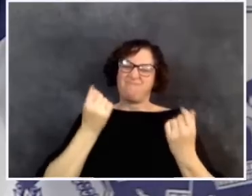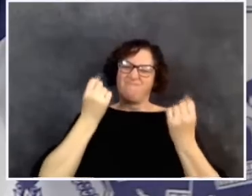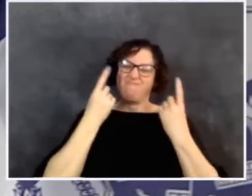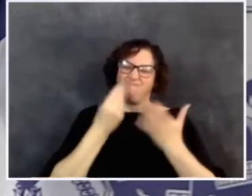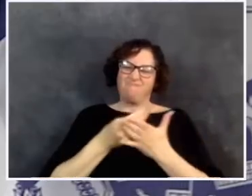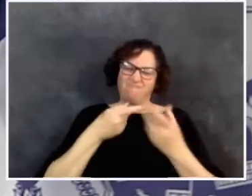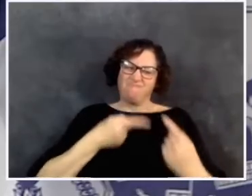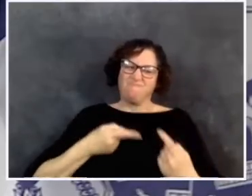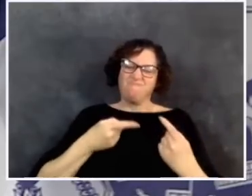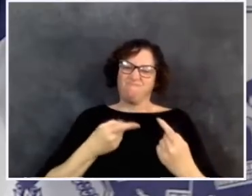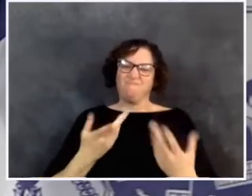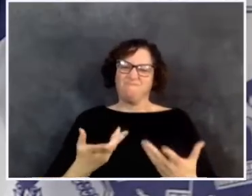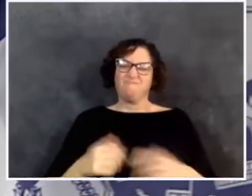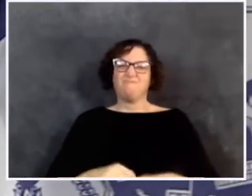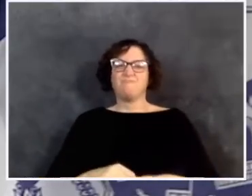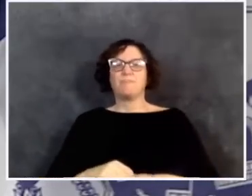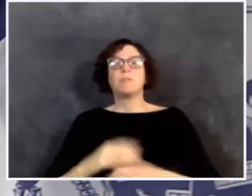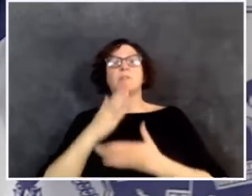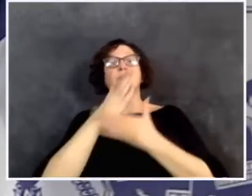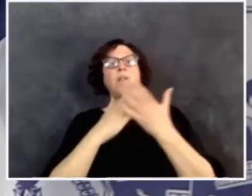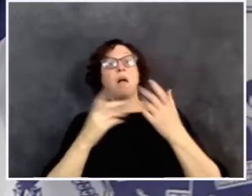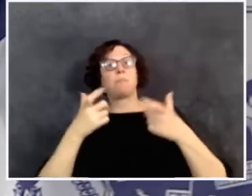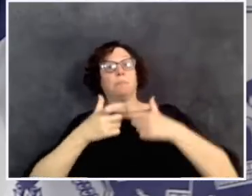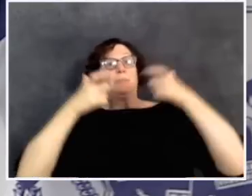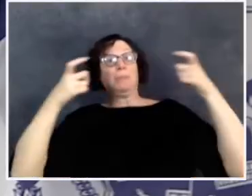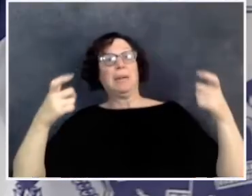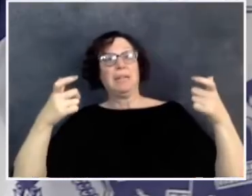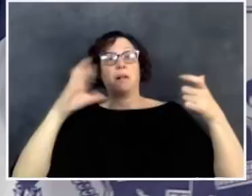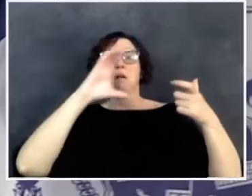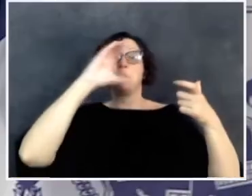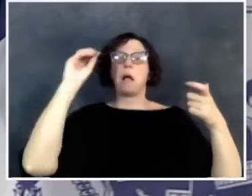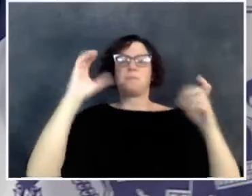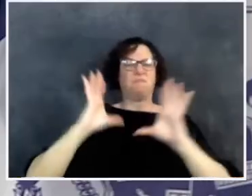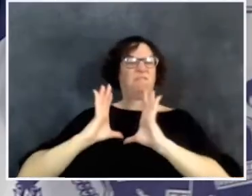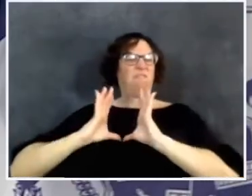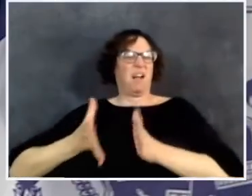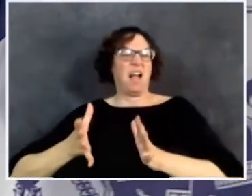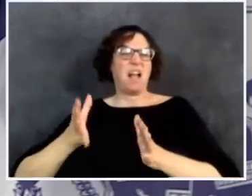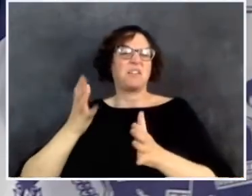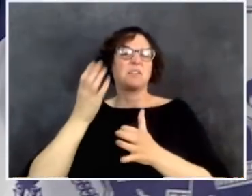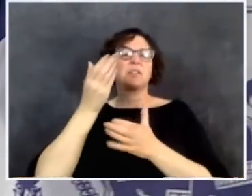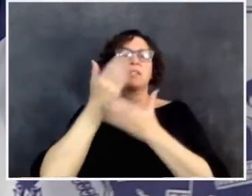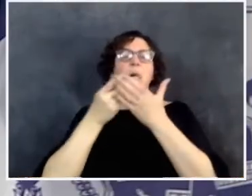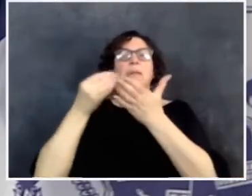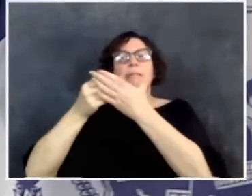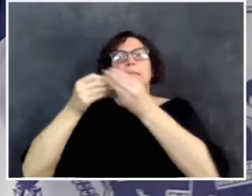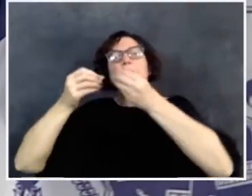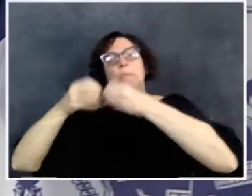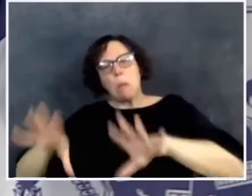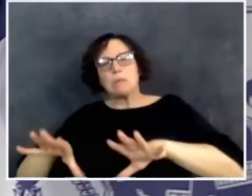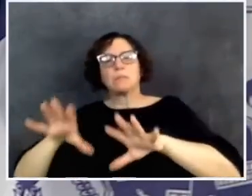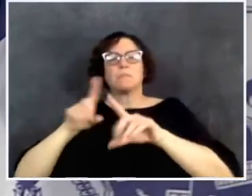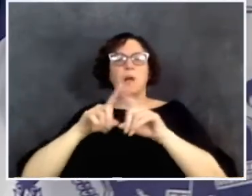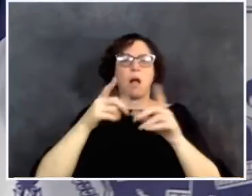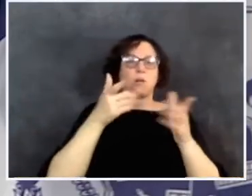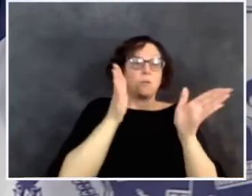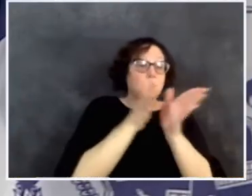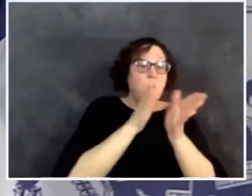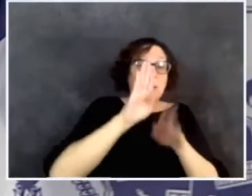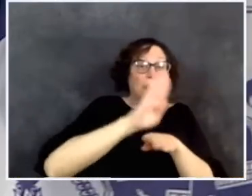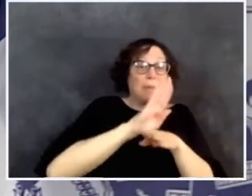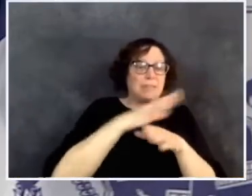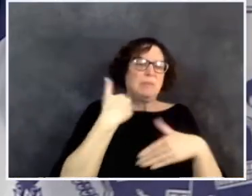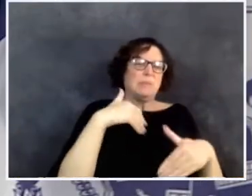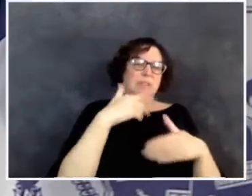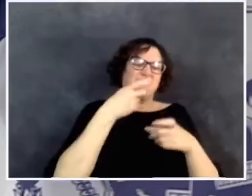through a much deeper crisis. Today, we can only do a modest